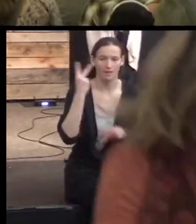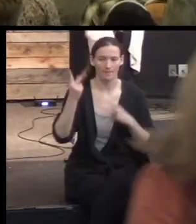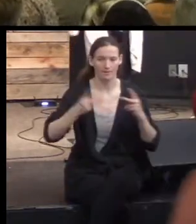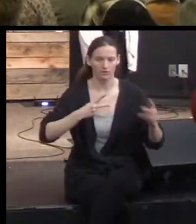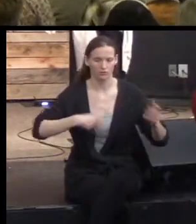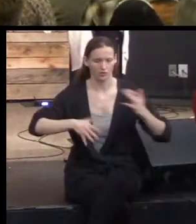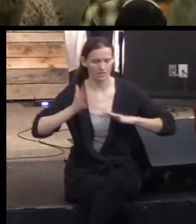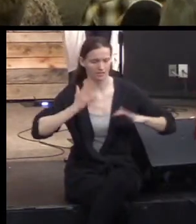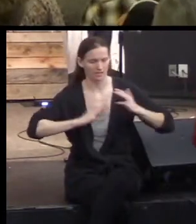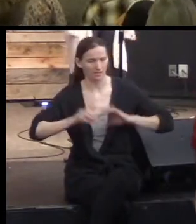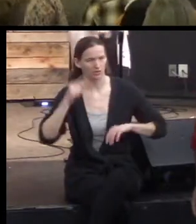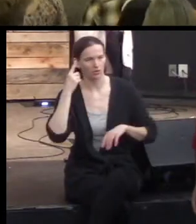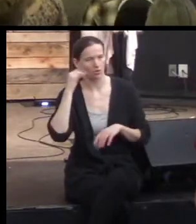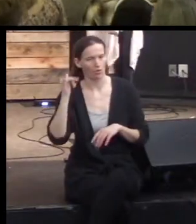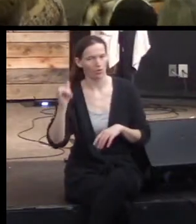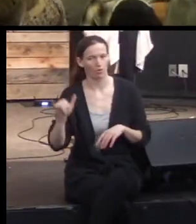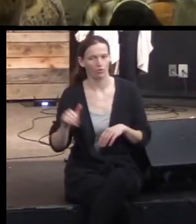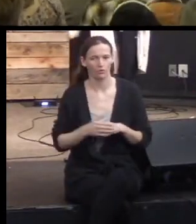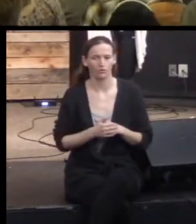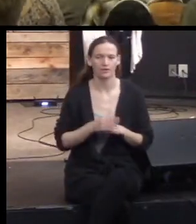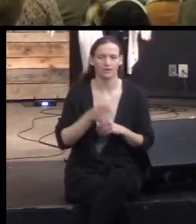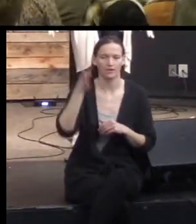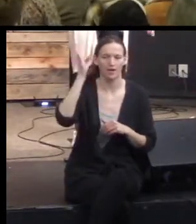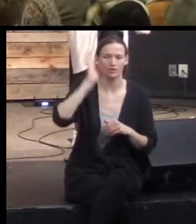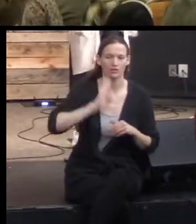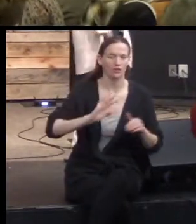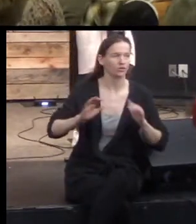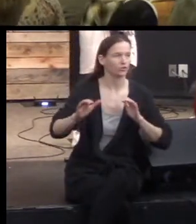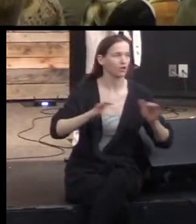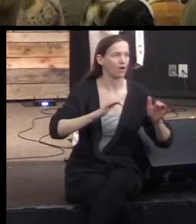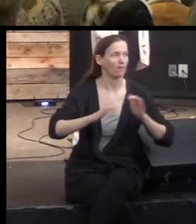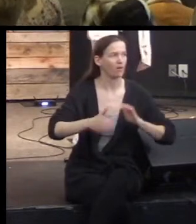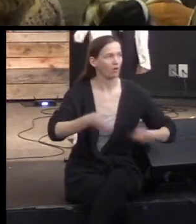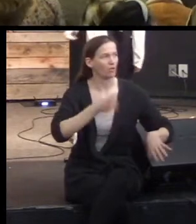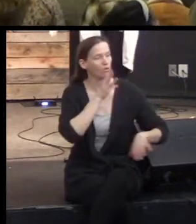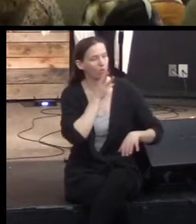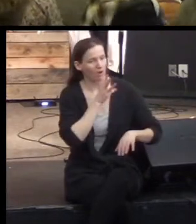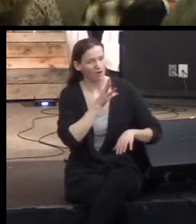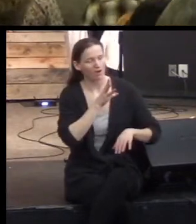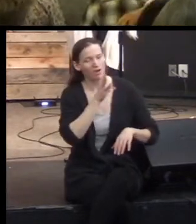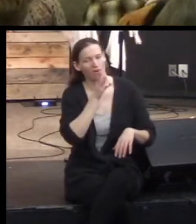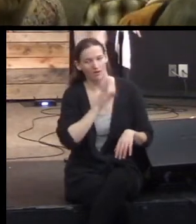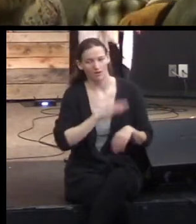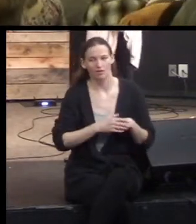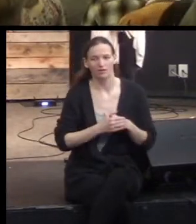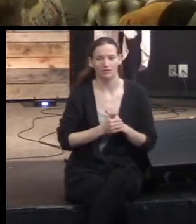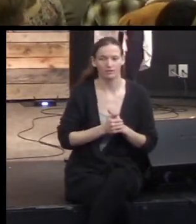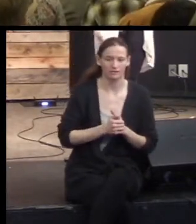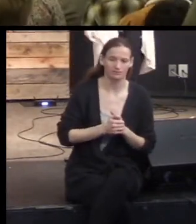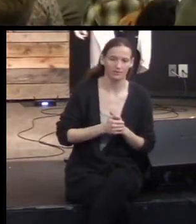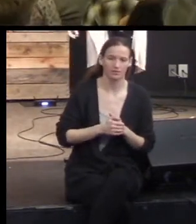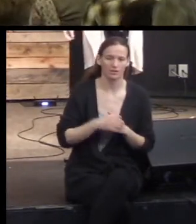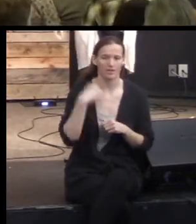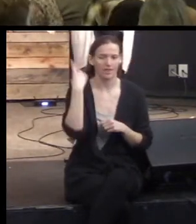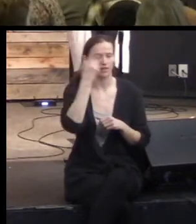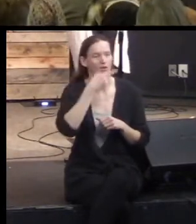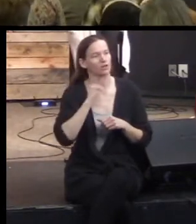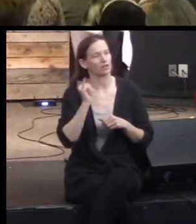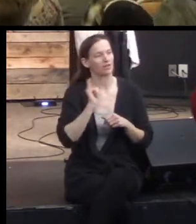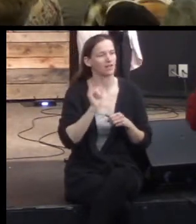people all dressed in gold. God's gonna trouble the water. They